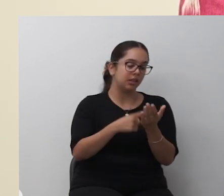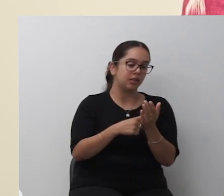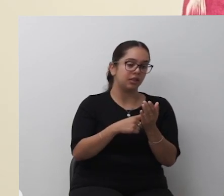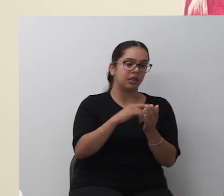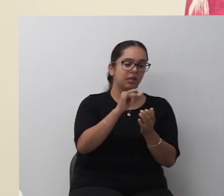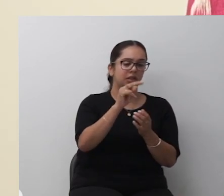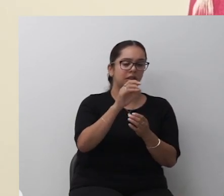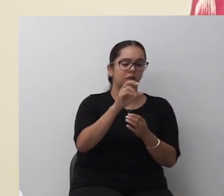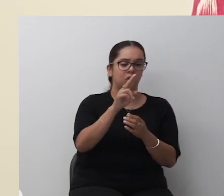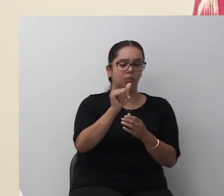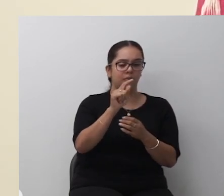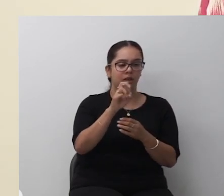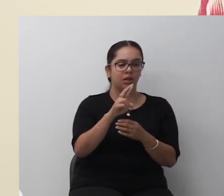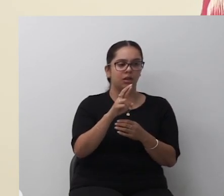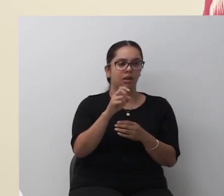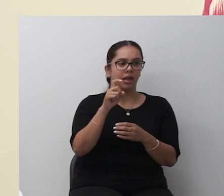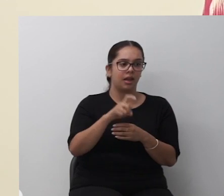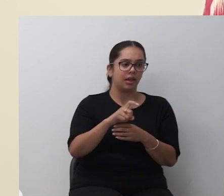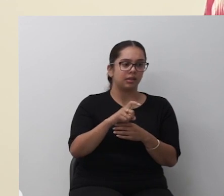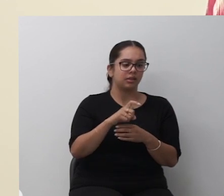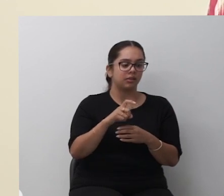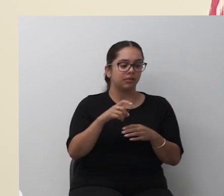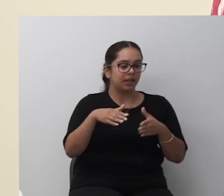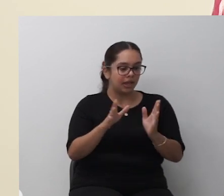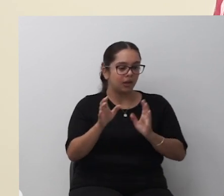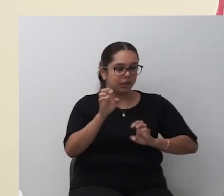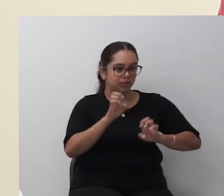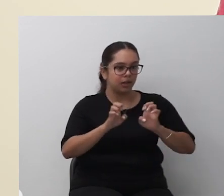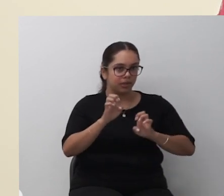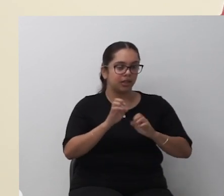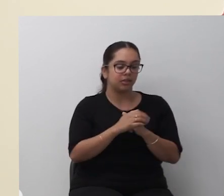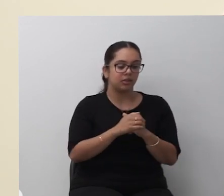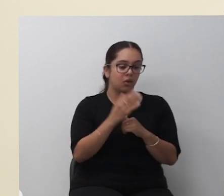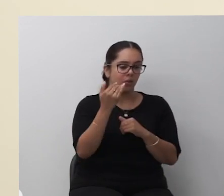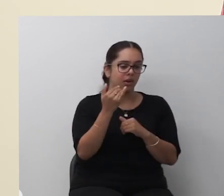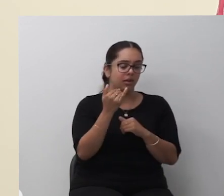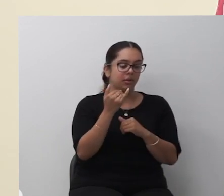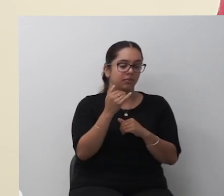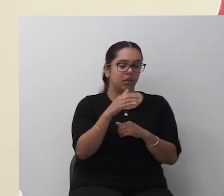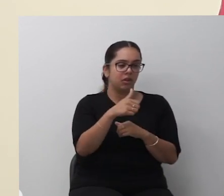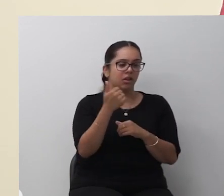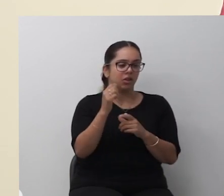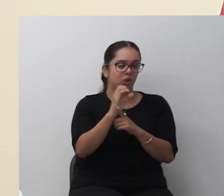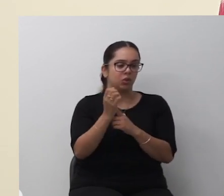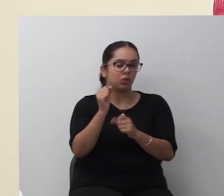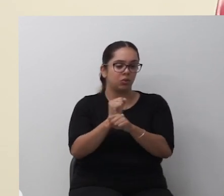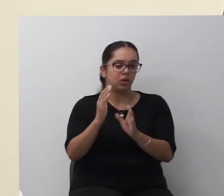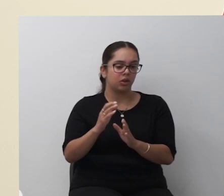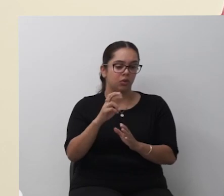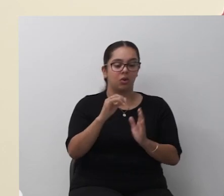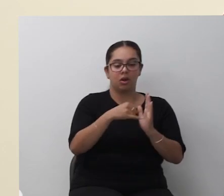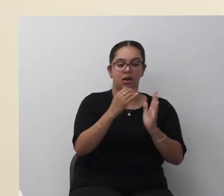the incubator has to be one that allows for experimentation. Otherwise, I think a lot of cultural workers or artists are